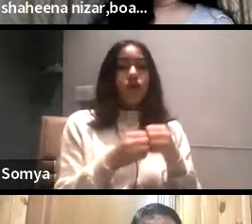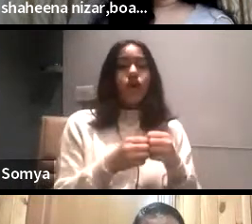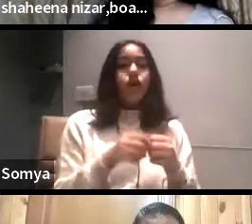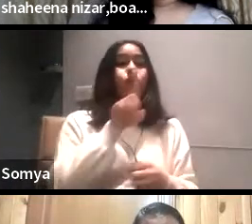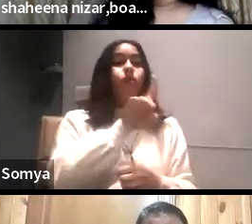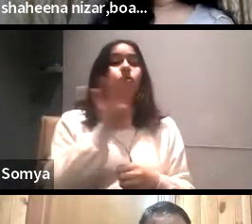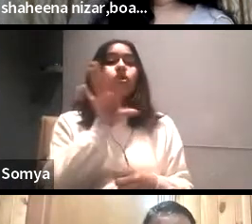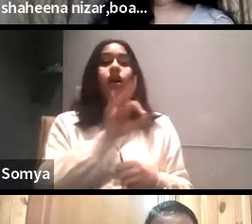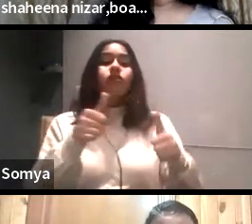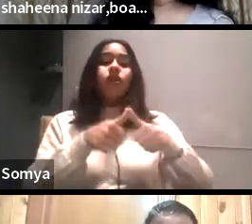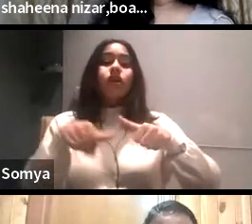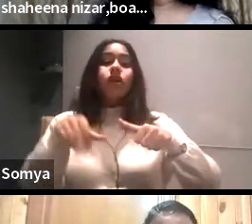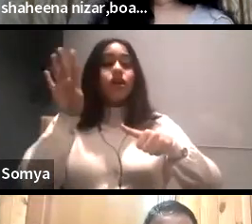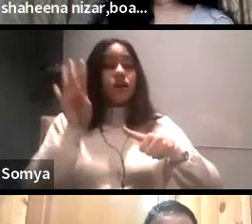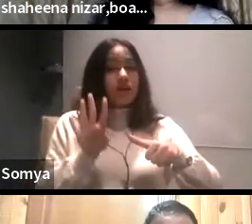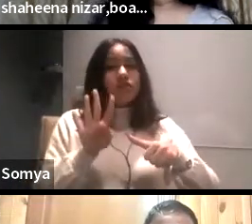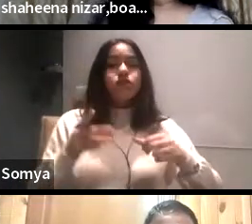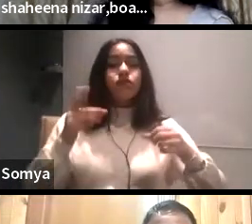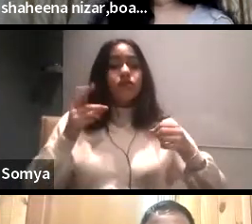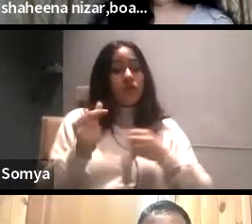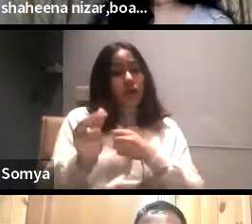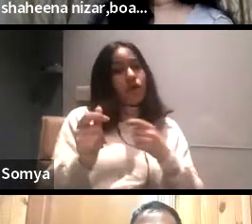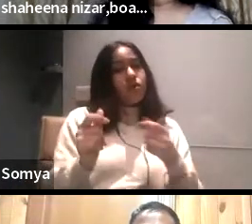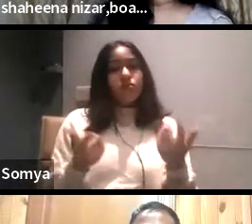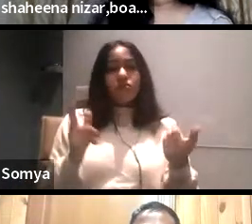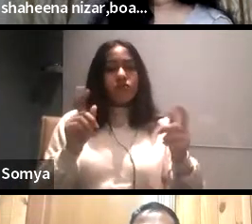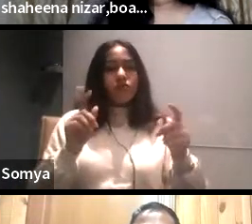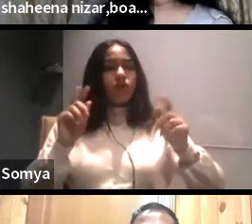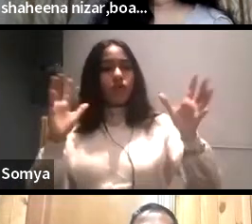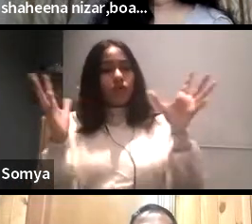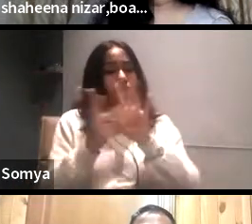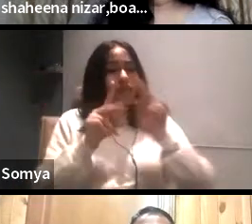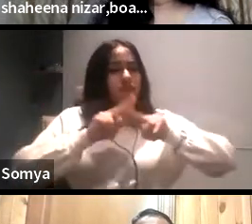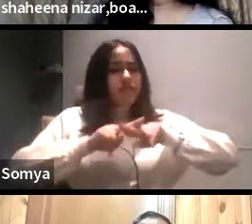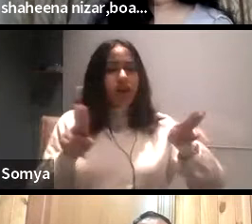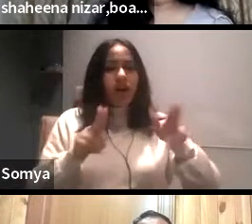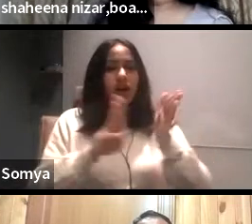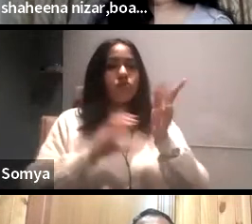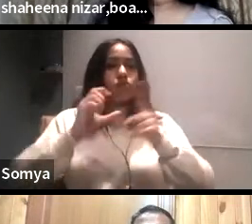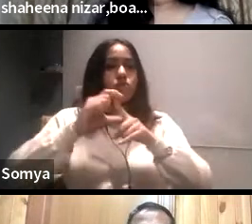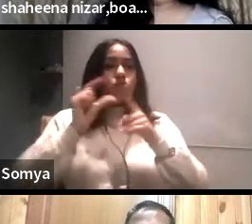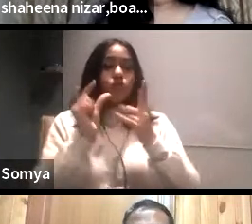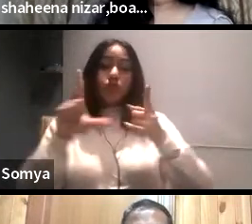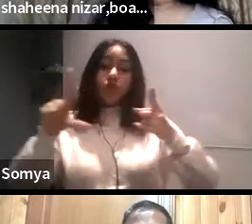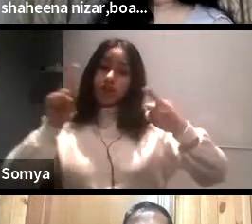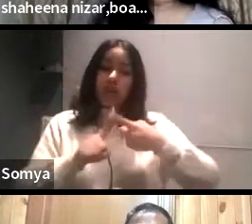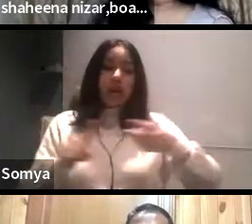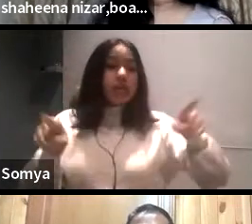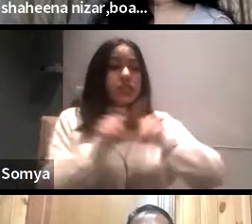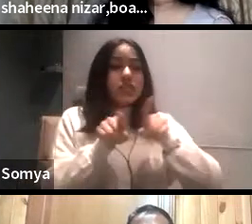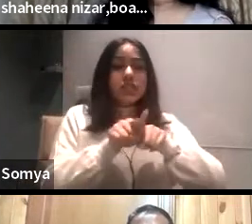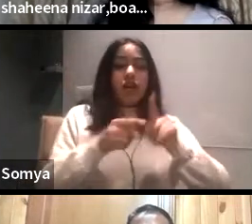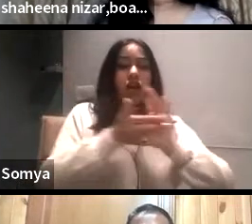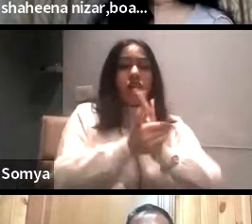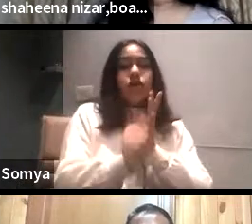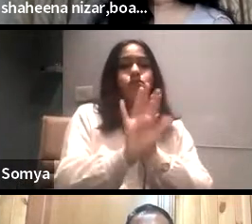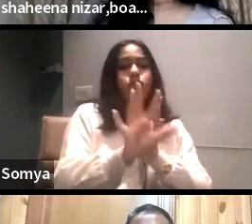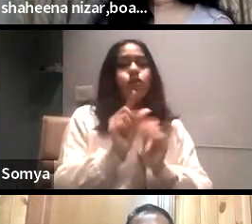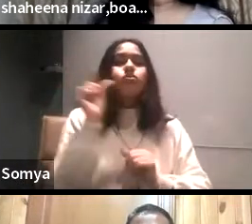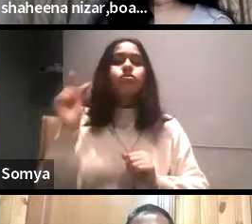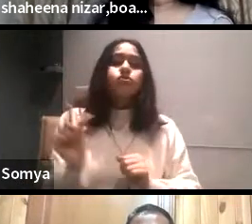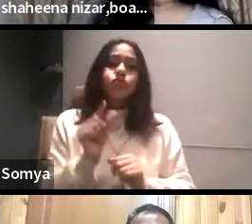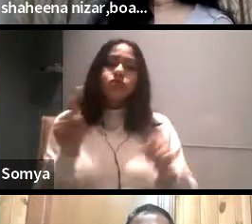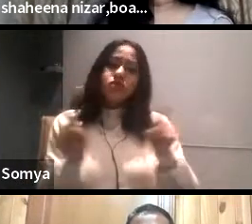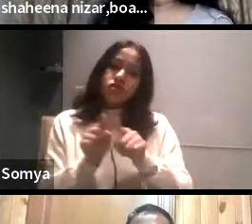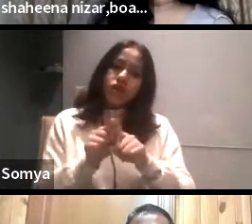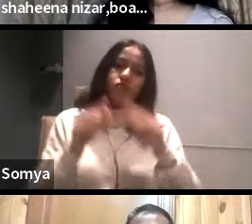month of April, we rapidly just changed the whole model, and we brought the talent, the same talent, using the